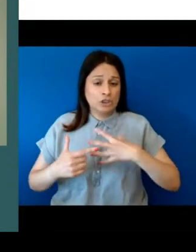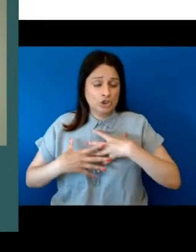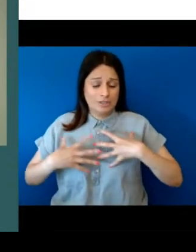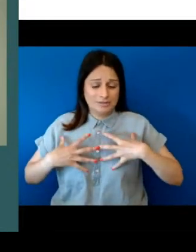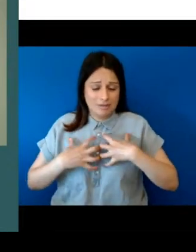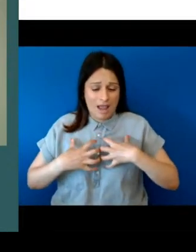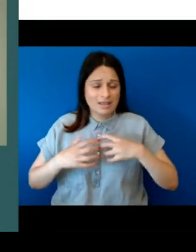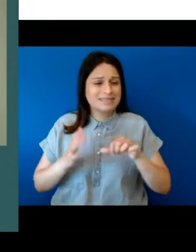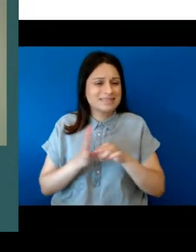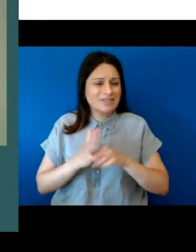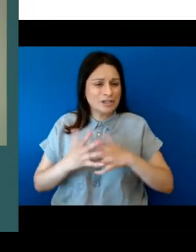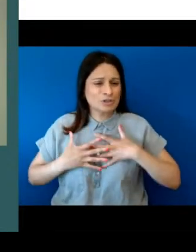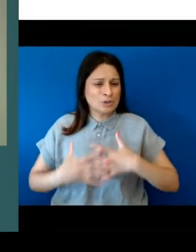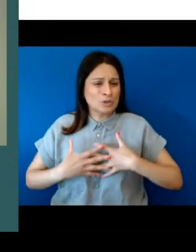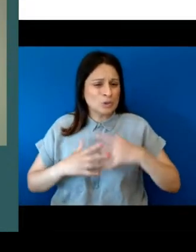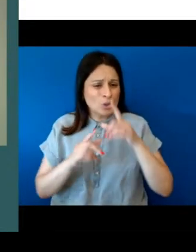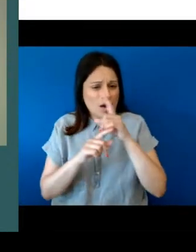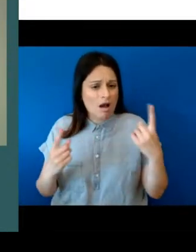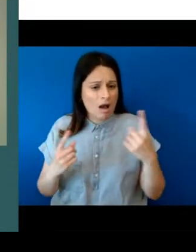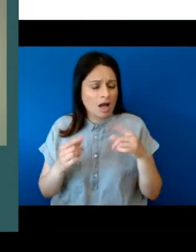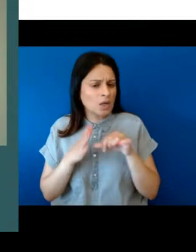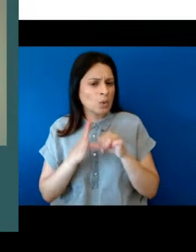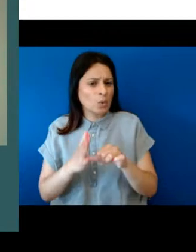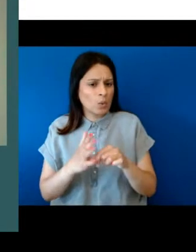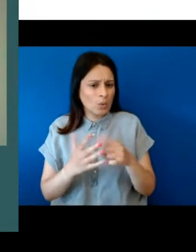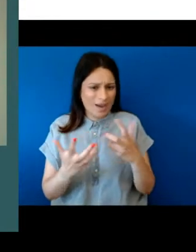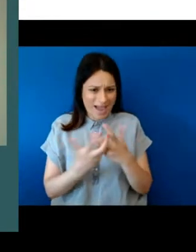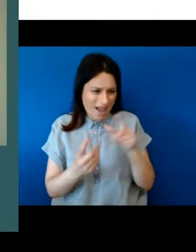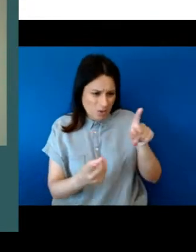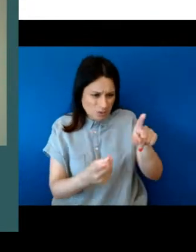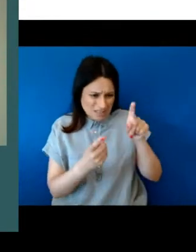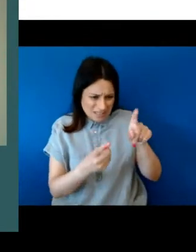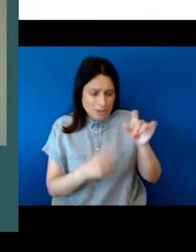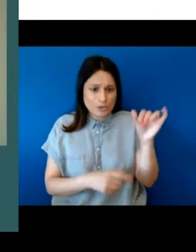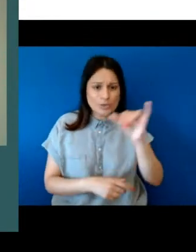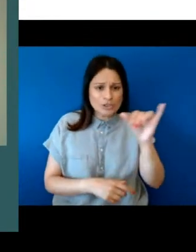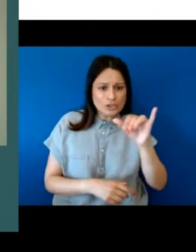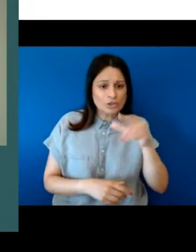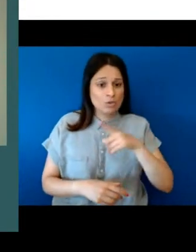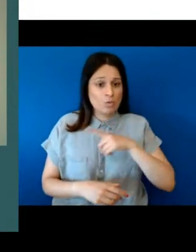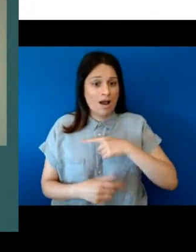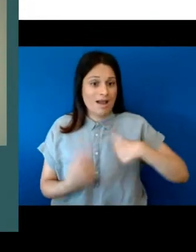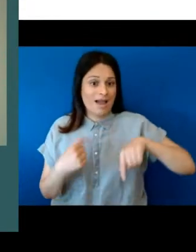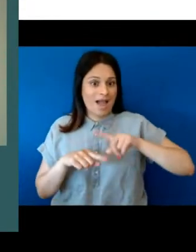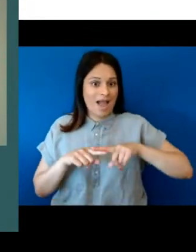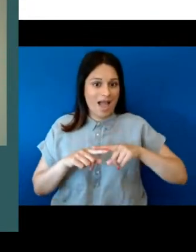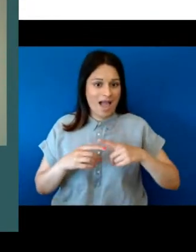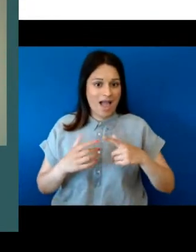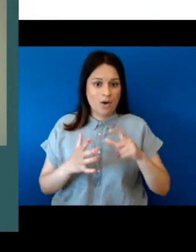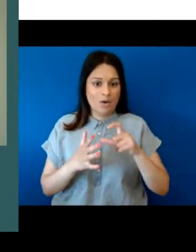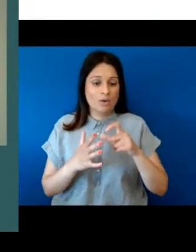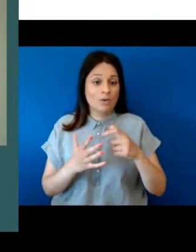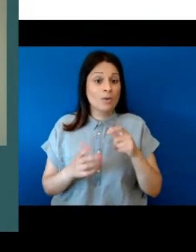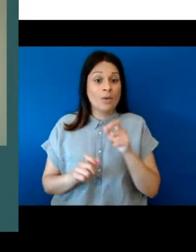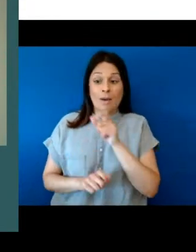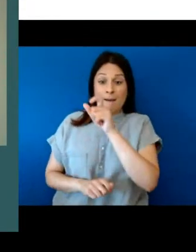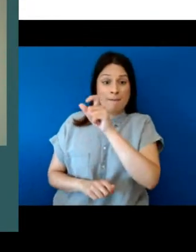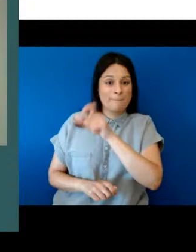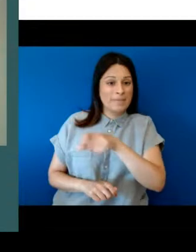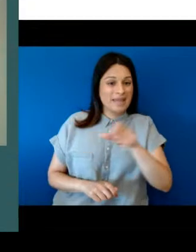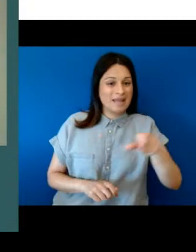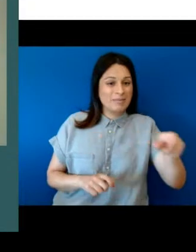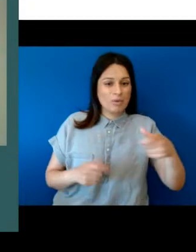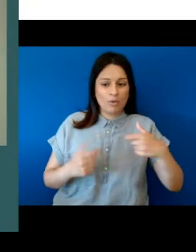I think sometimes it's difficult to tease out, especially with a nation of deconditioned people, because we've not been doing any